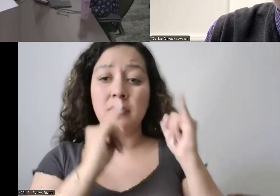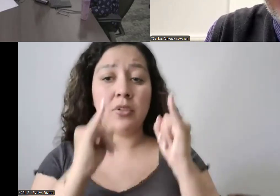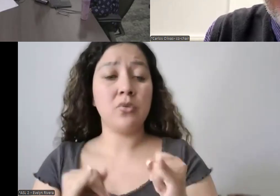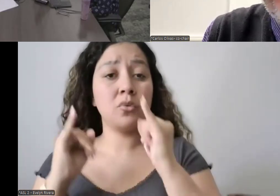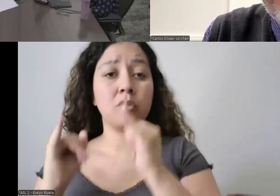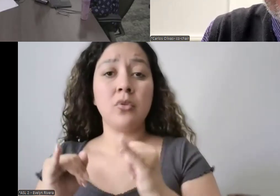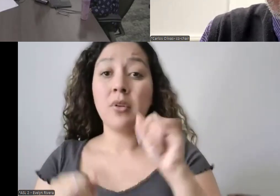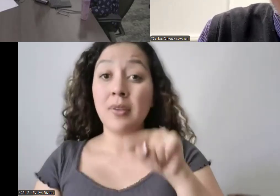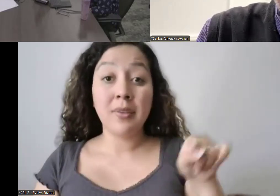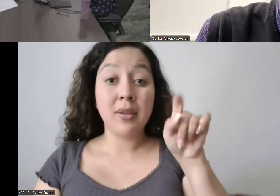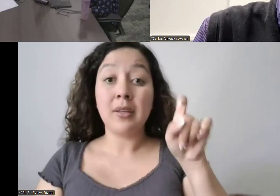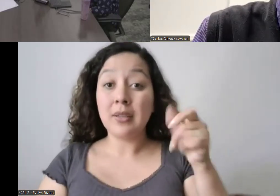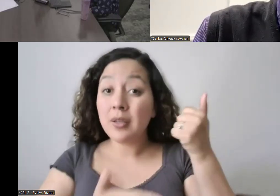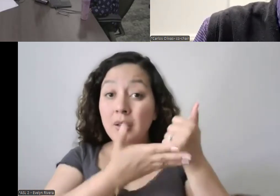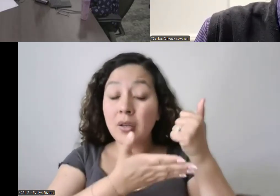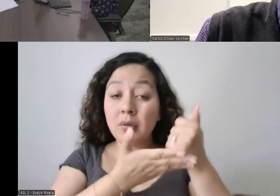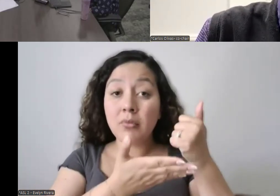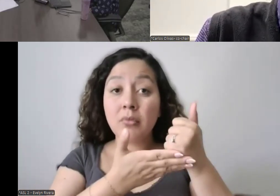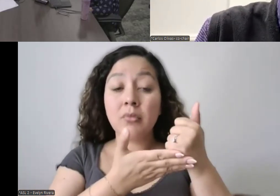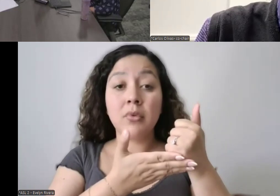They need help.